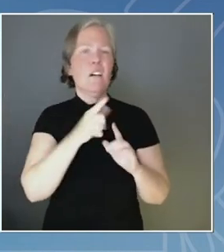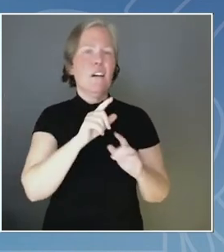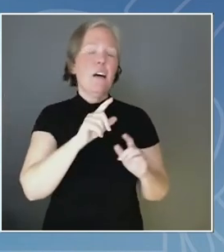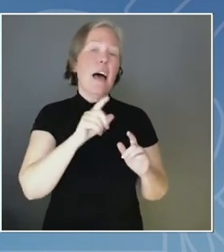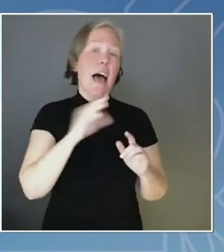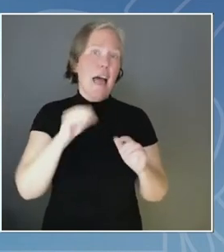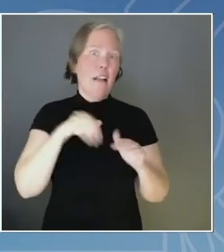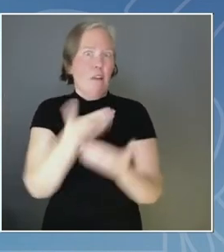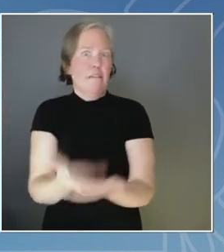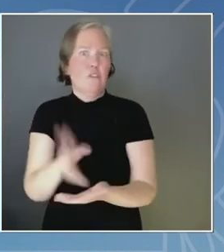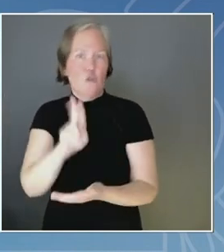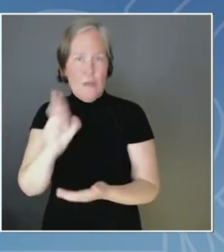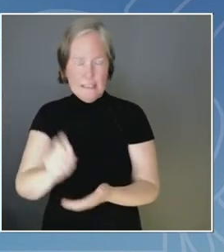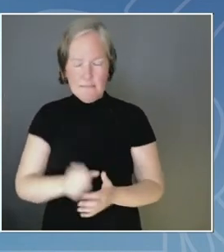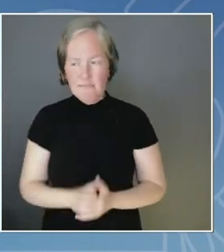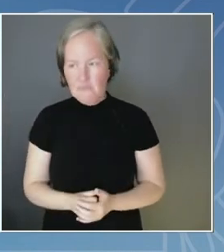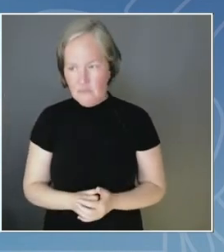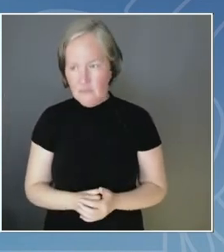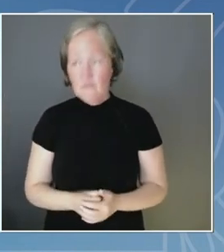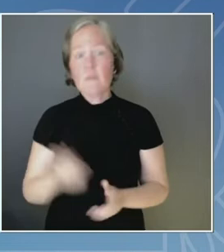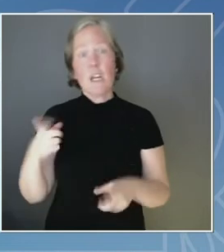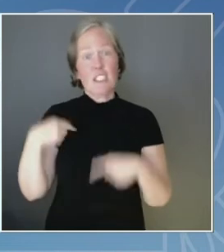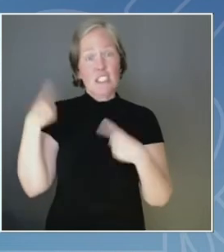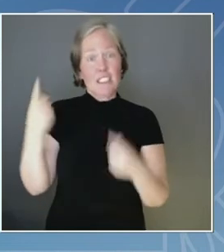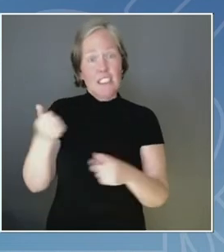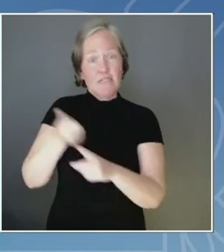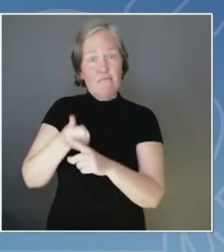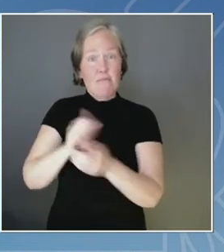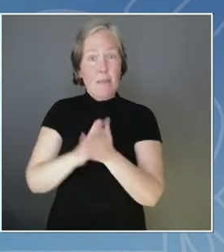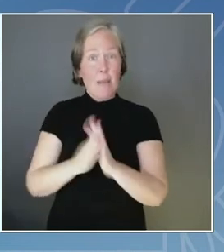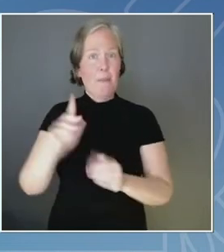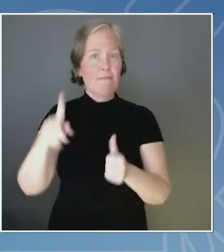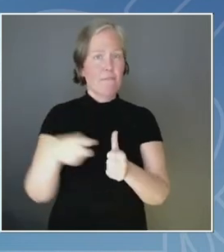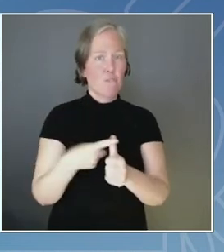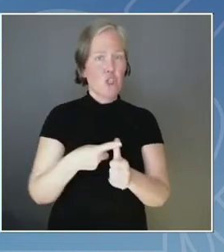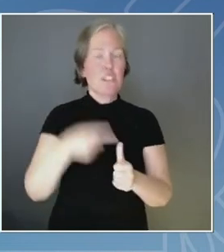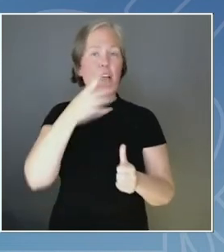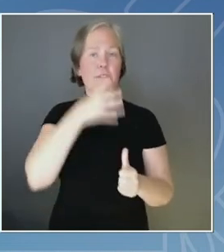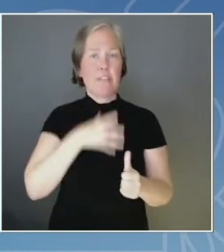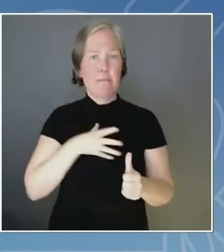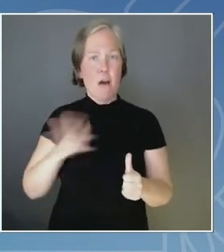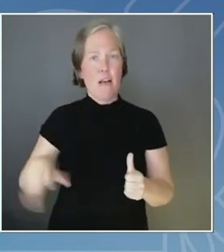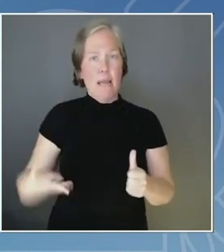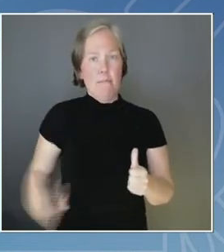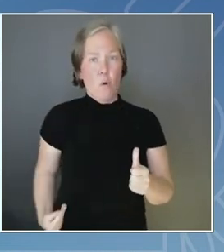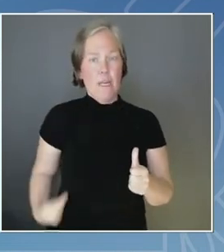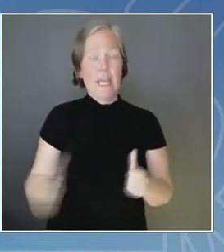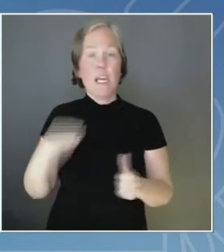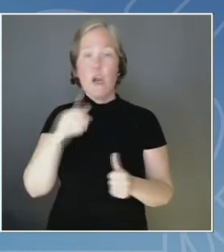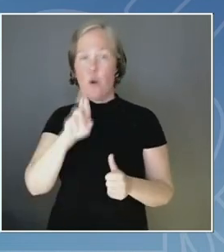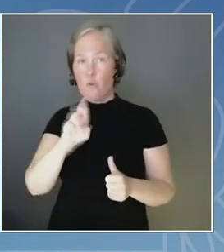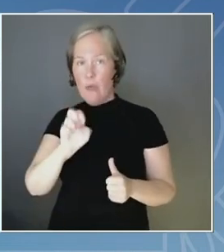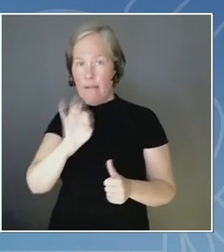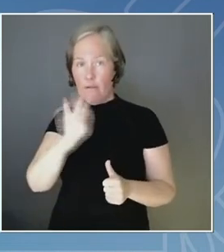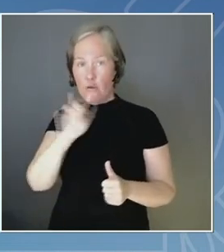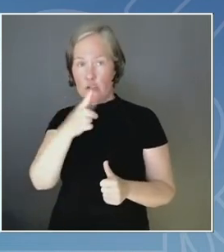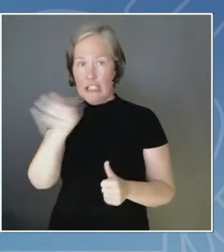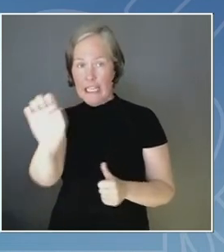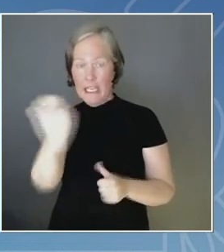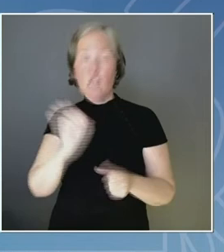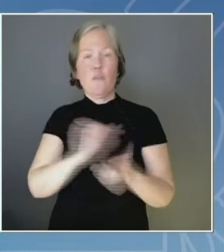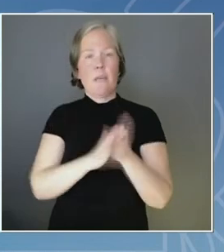United States. She has since become the first female Cambodian refugee to work as a surgeon in the United